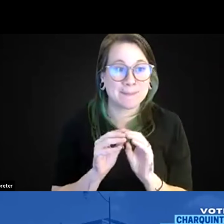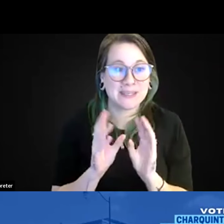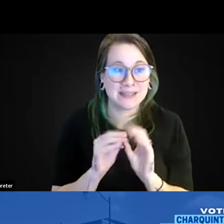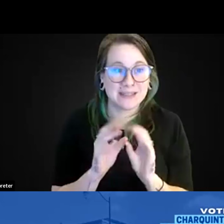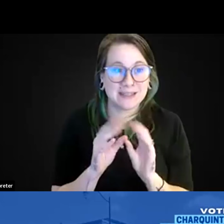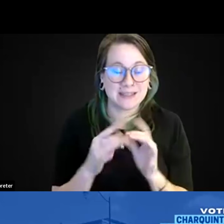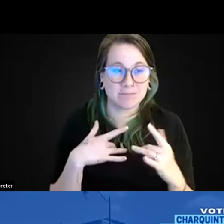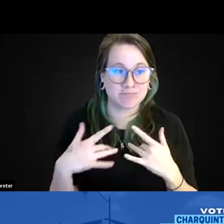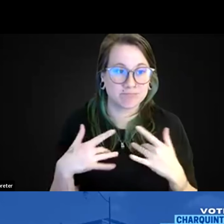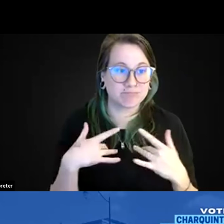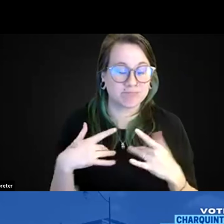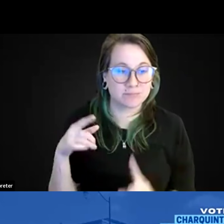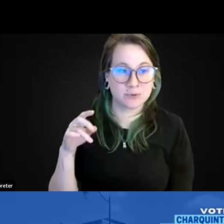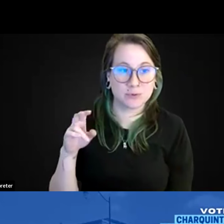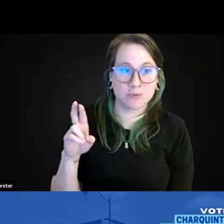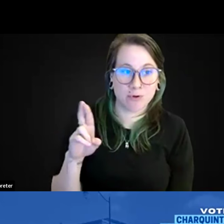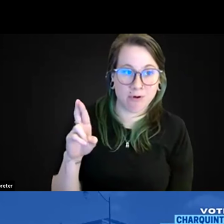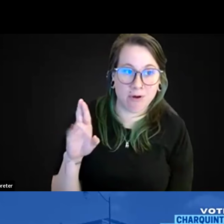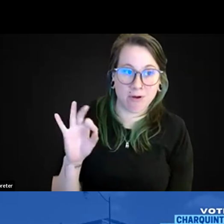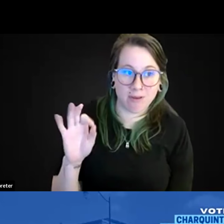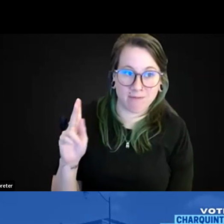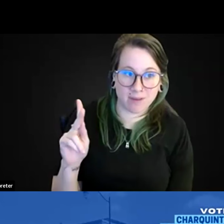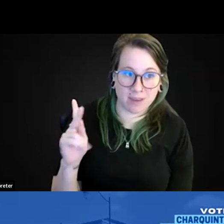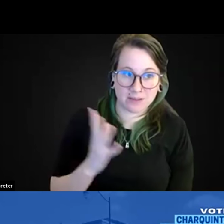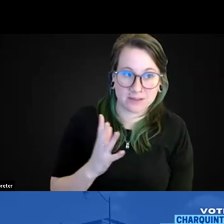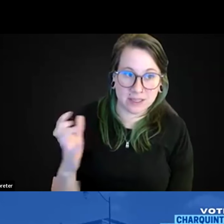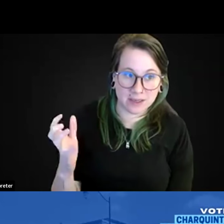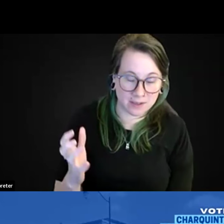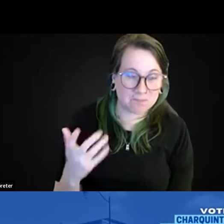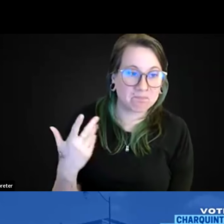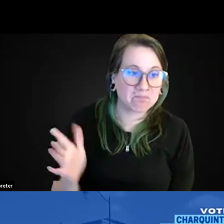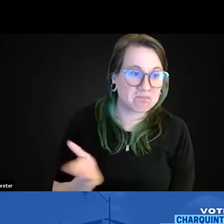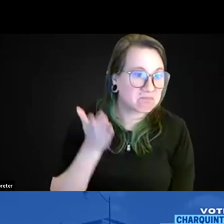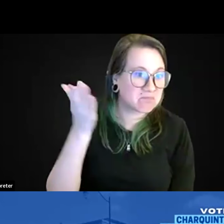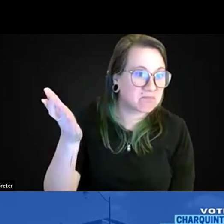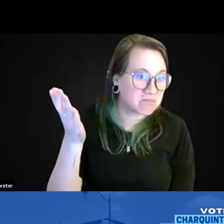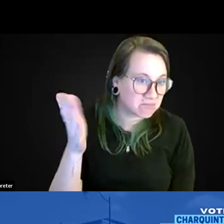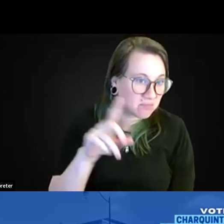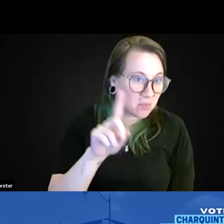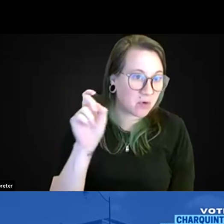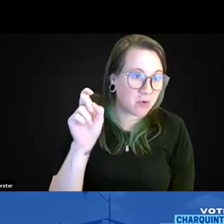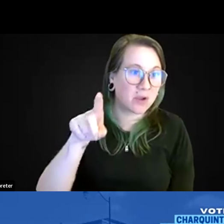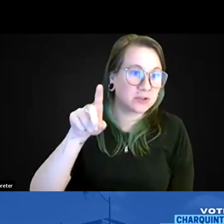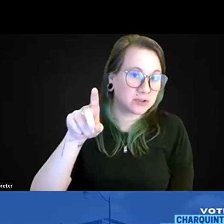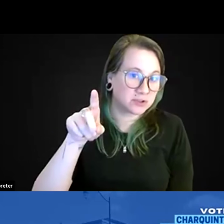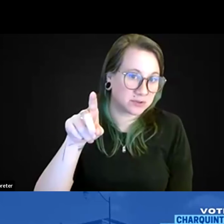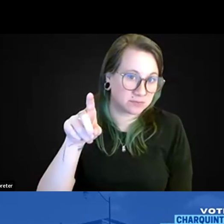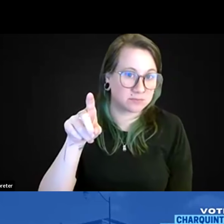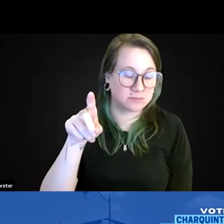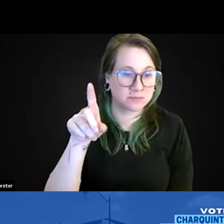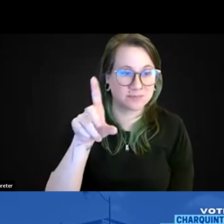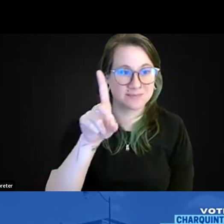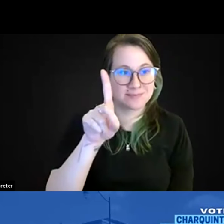RFK Stadium, like the question I posed to